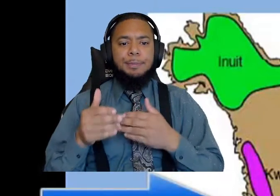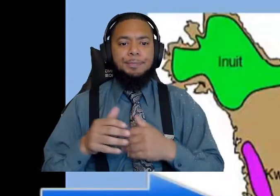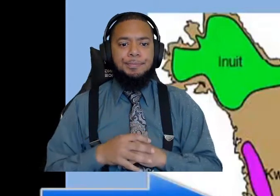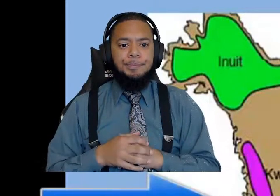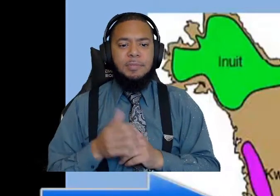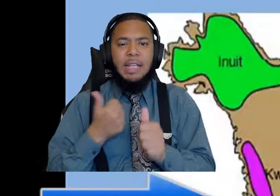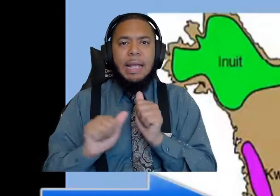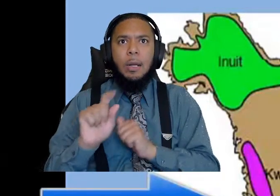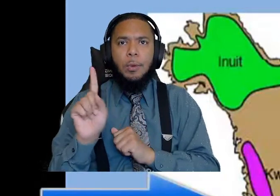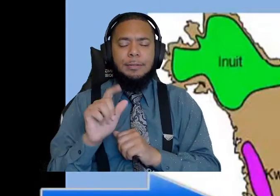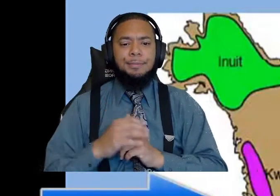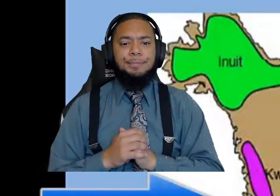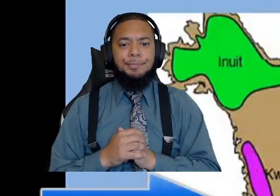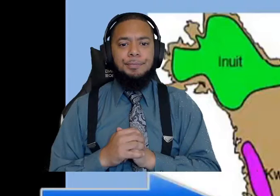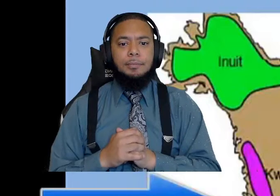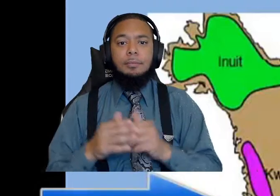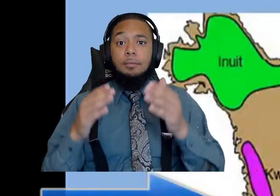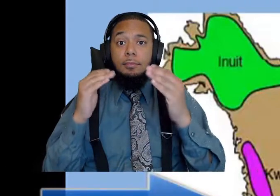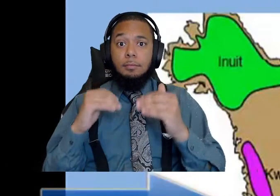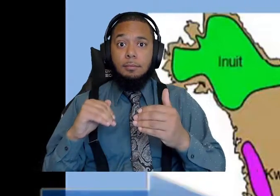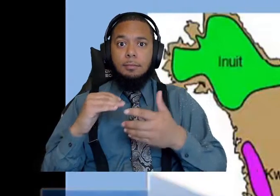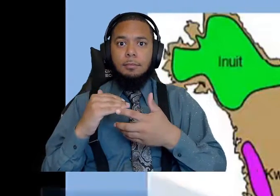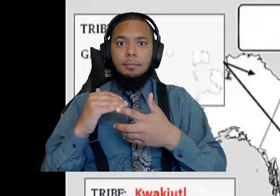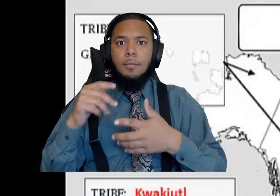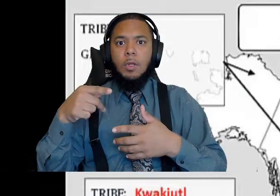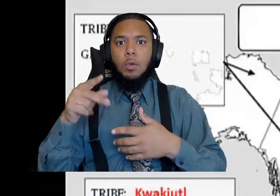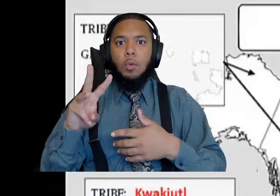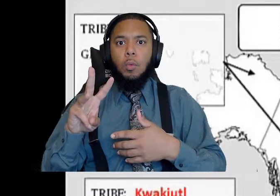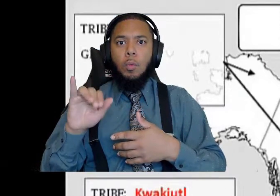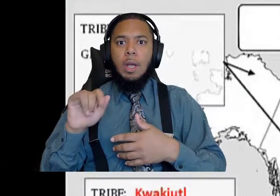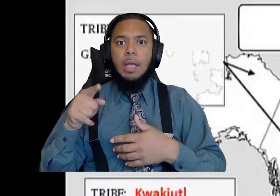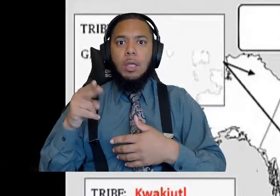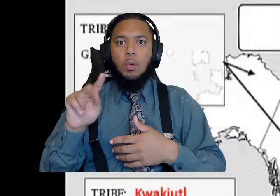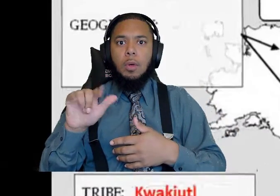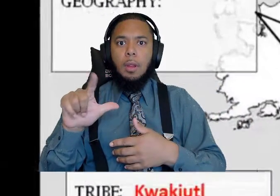The next tribe we're going to talk about is the Kwakiutl.